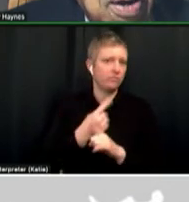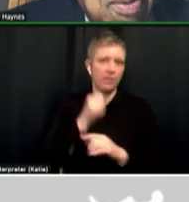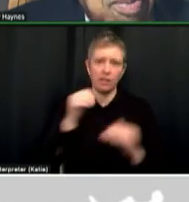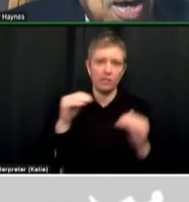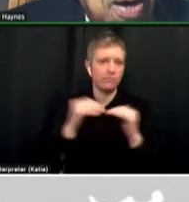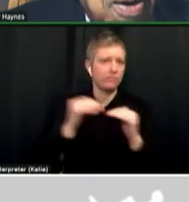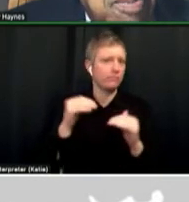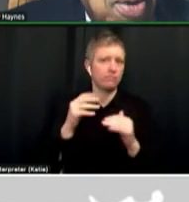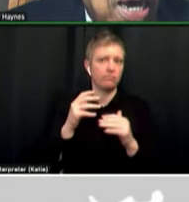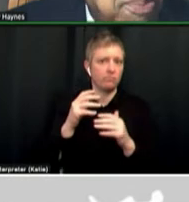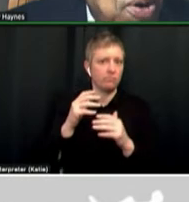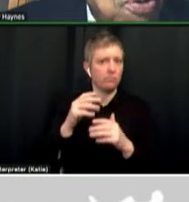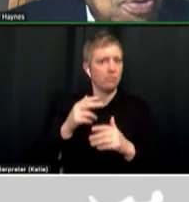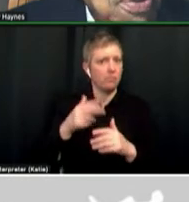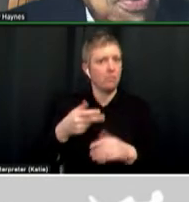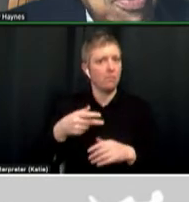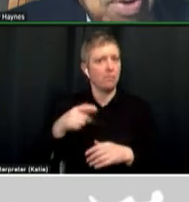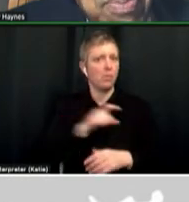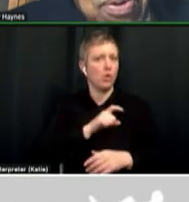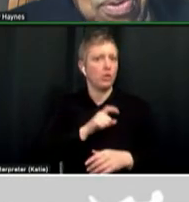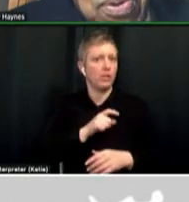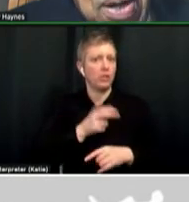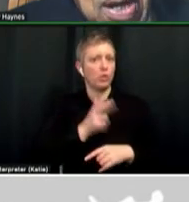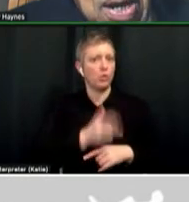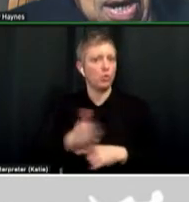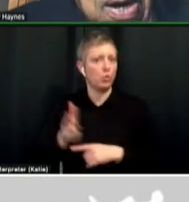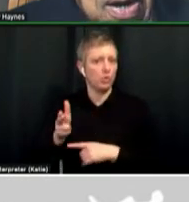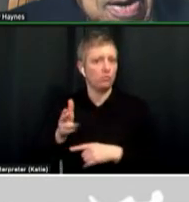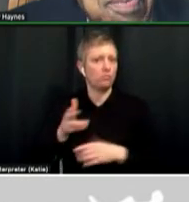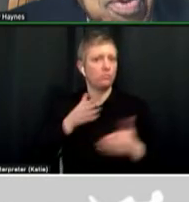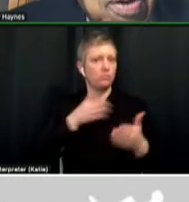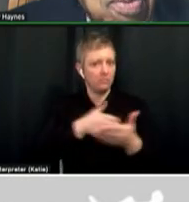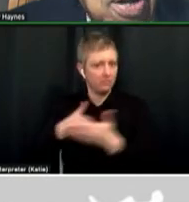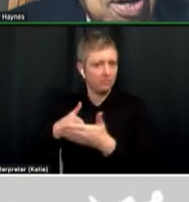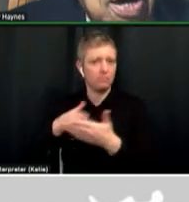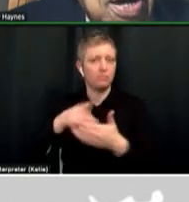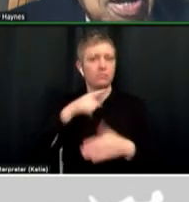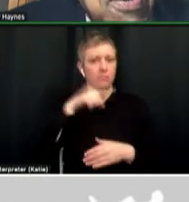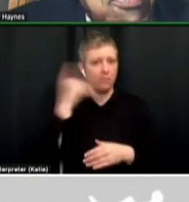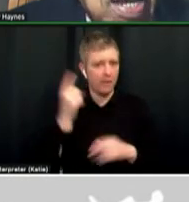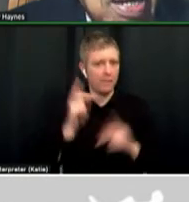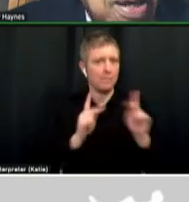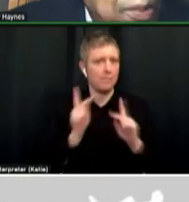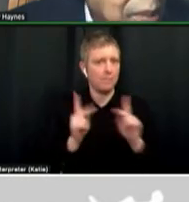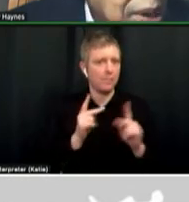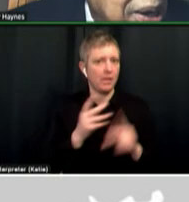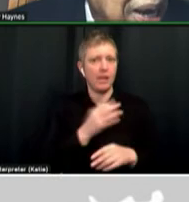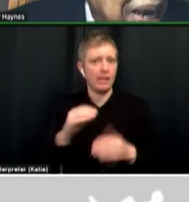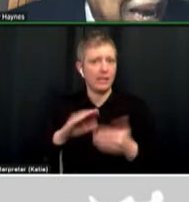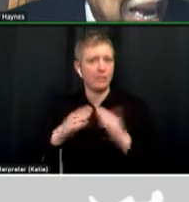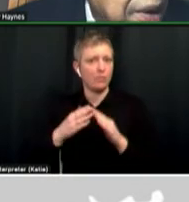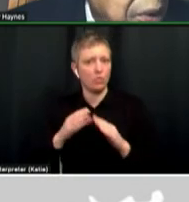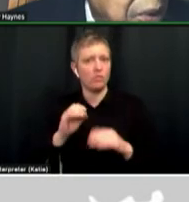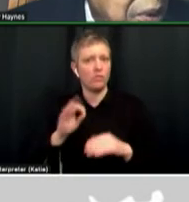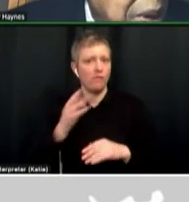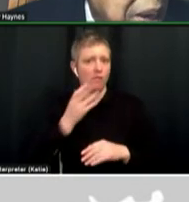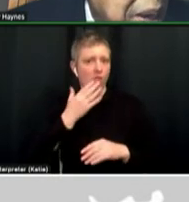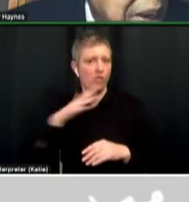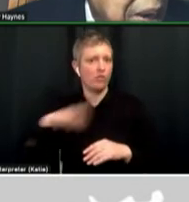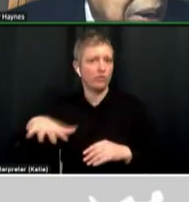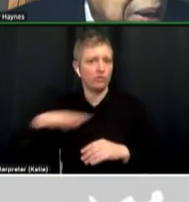against Black persons, people, community of colors, and the mentally ill.